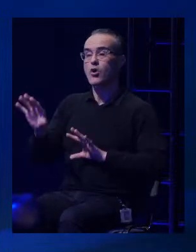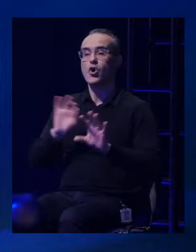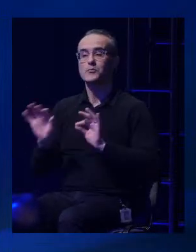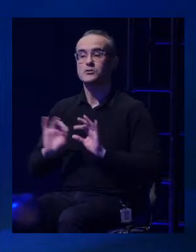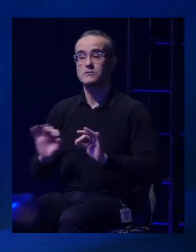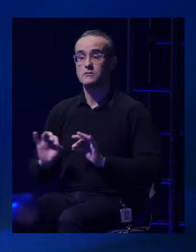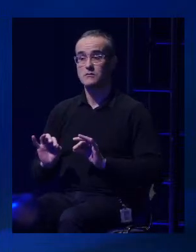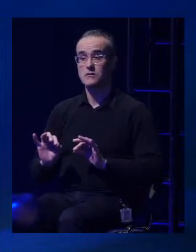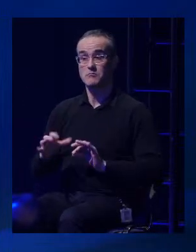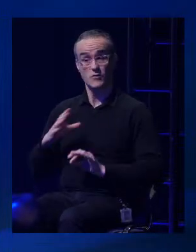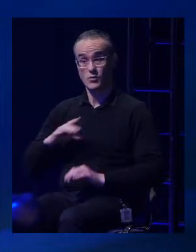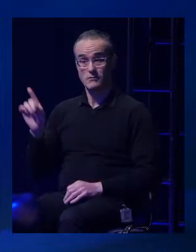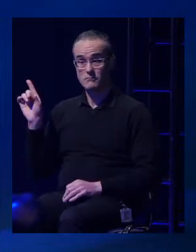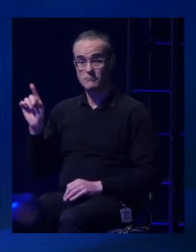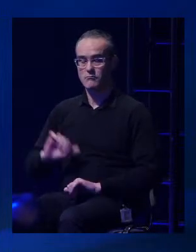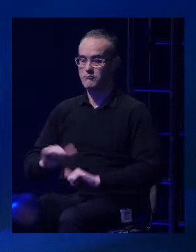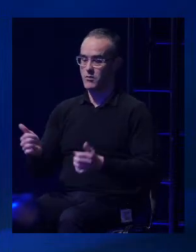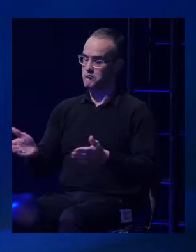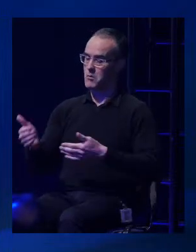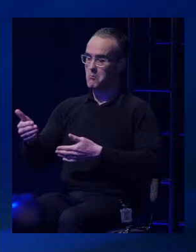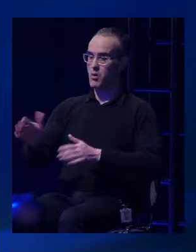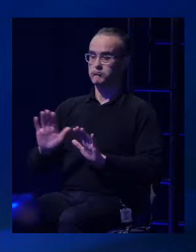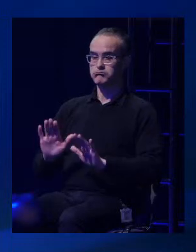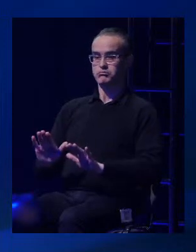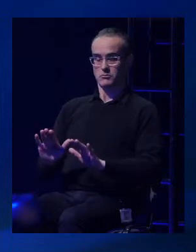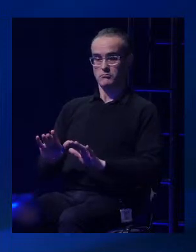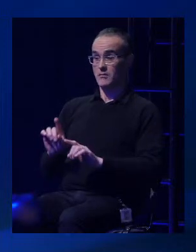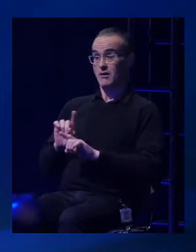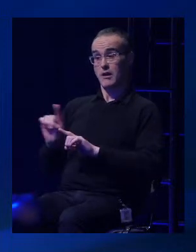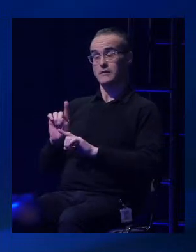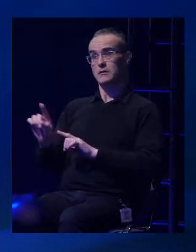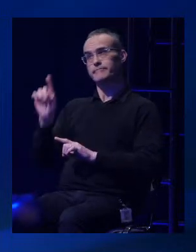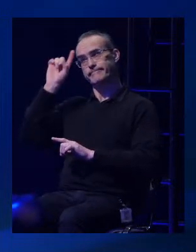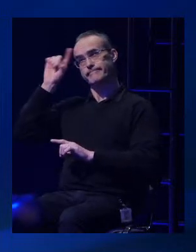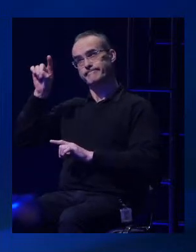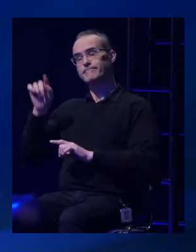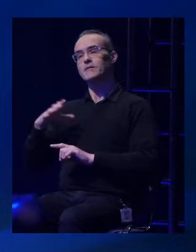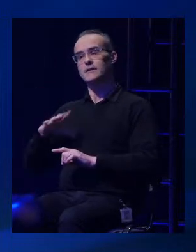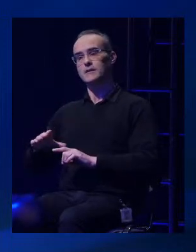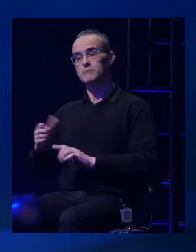with the box as is and add those on at a later date if necessary.